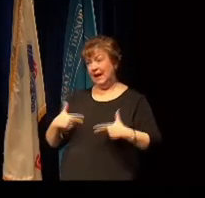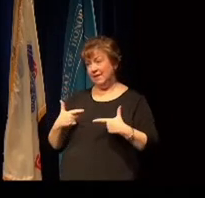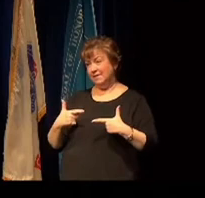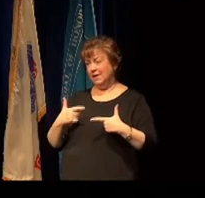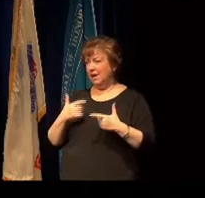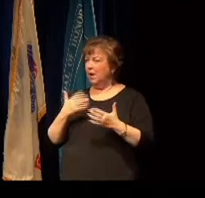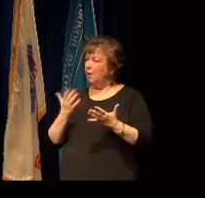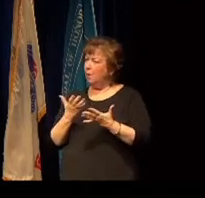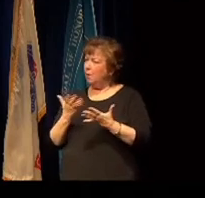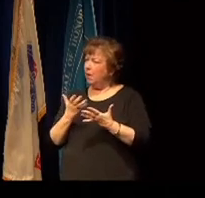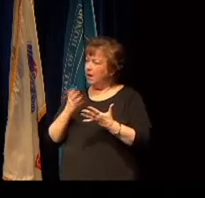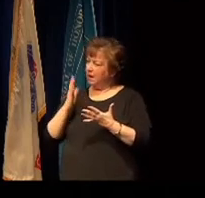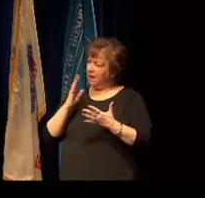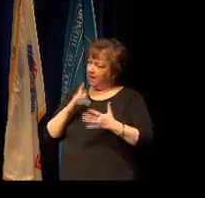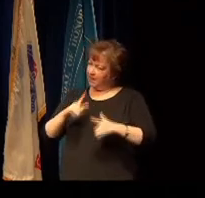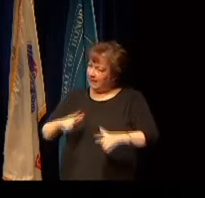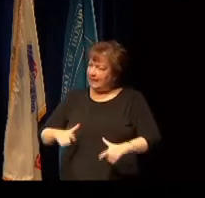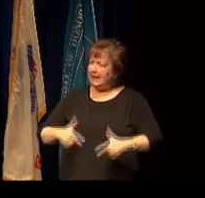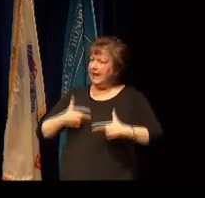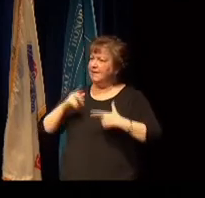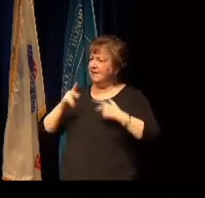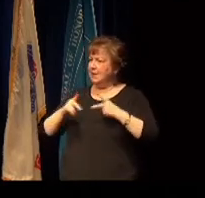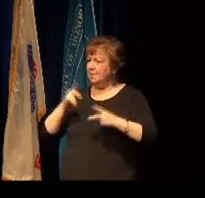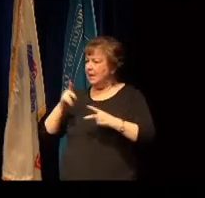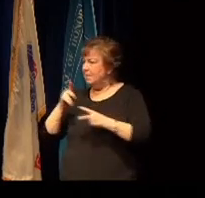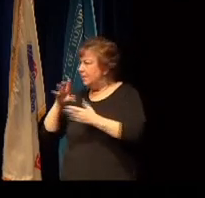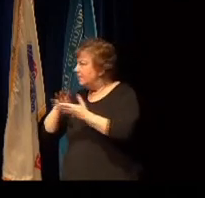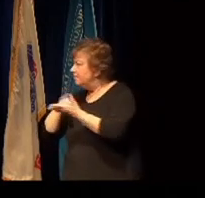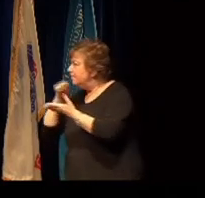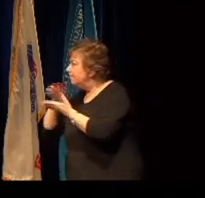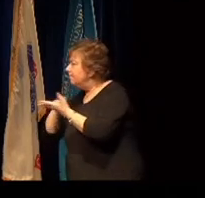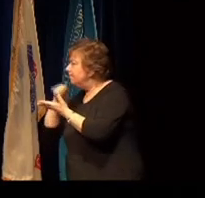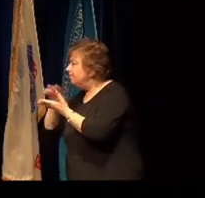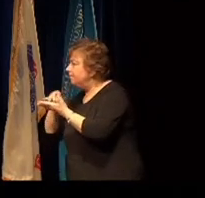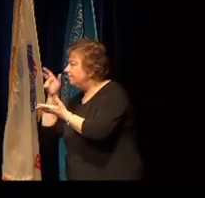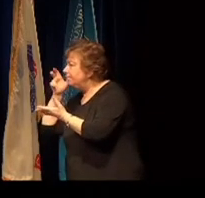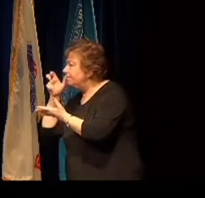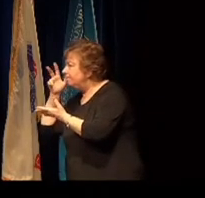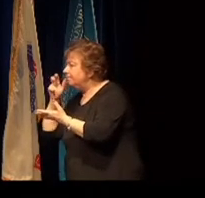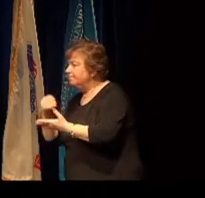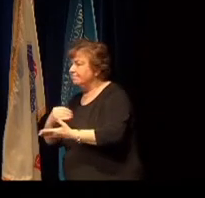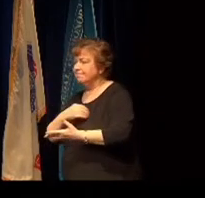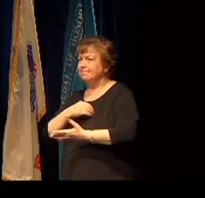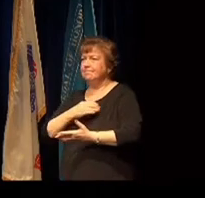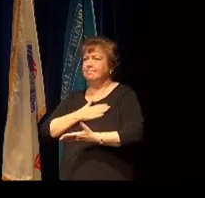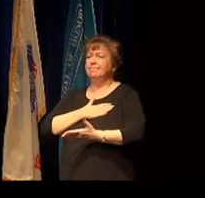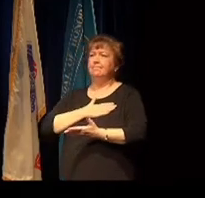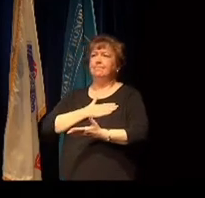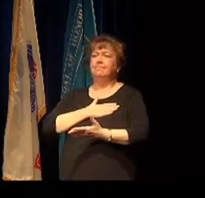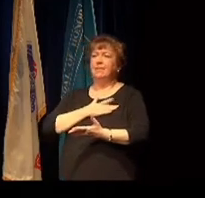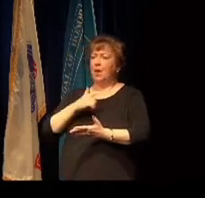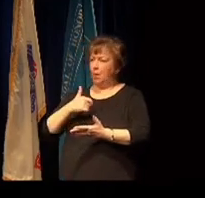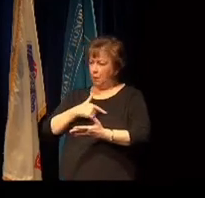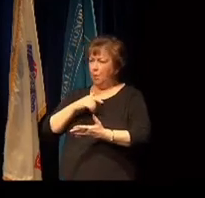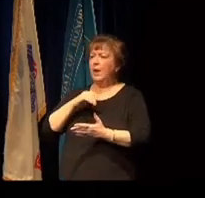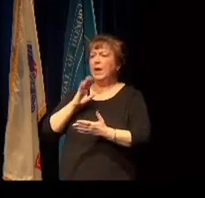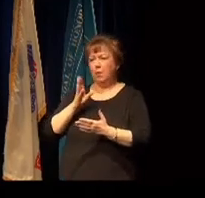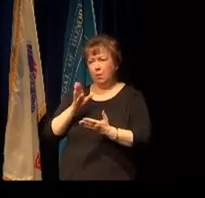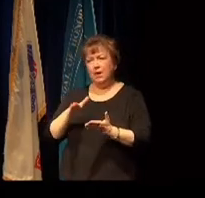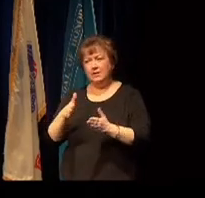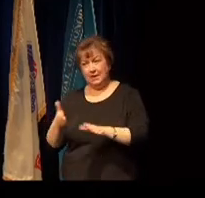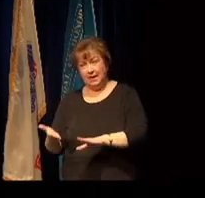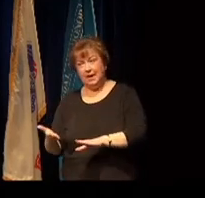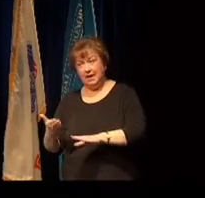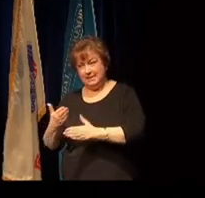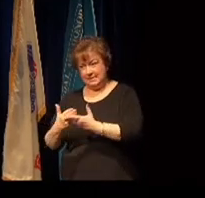heart? That we are mortal, subject to death. That it is appointed once to die, and after this, the